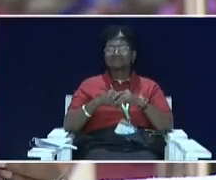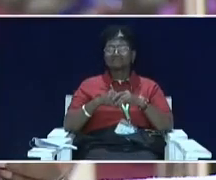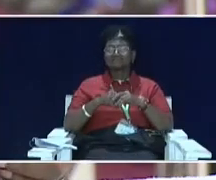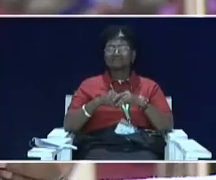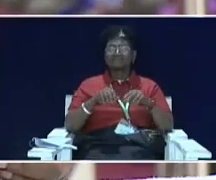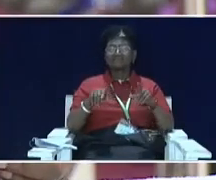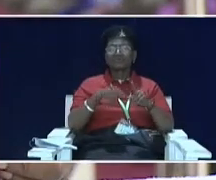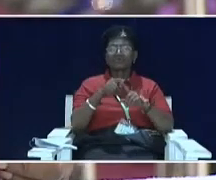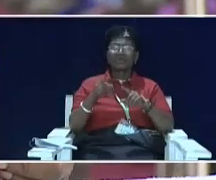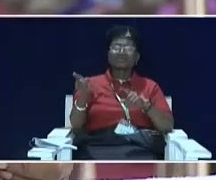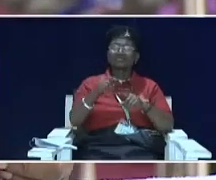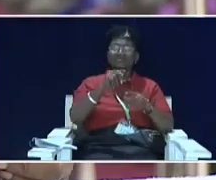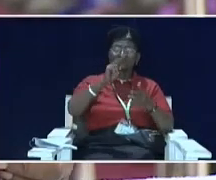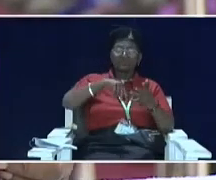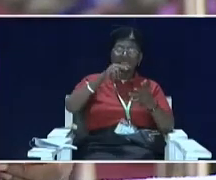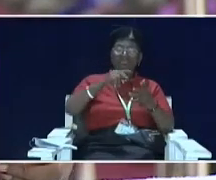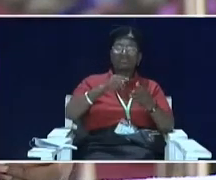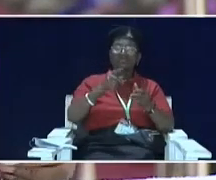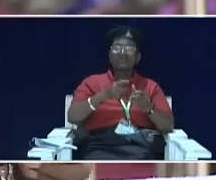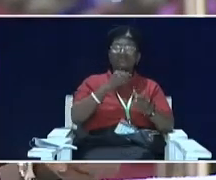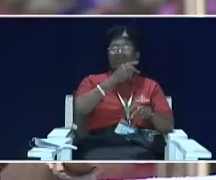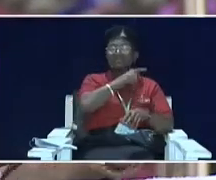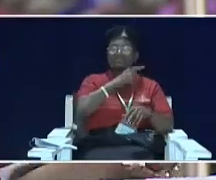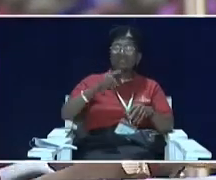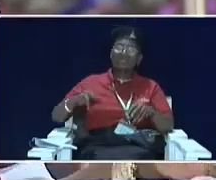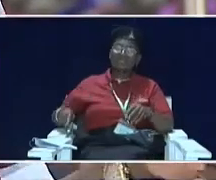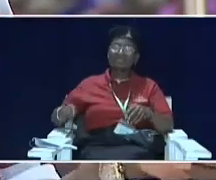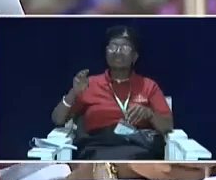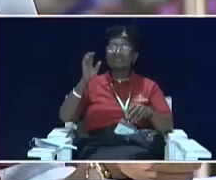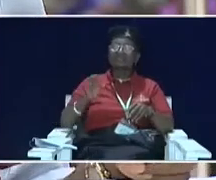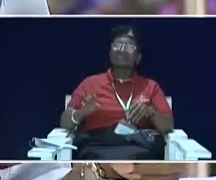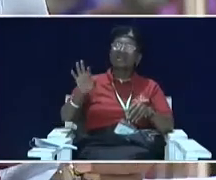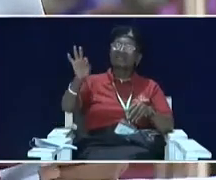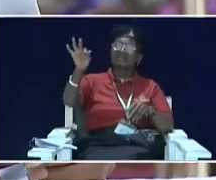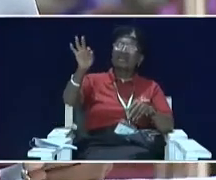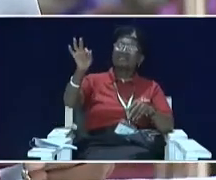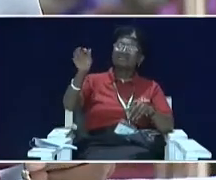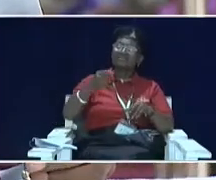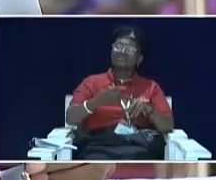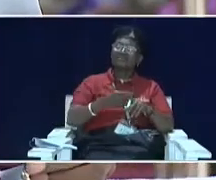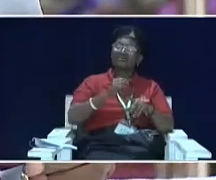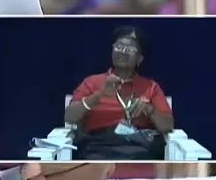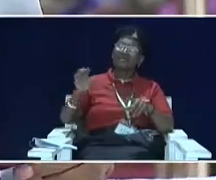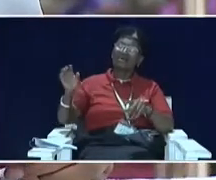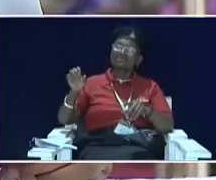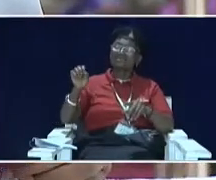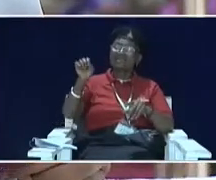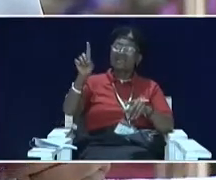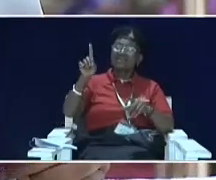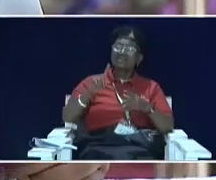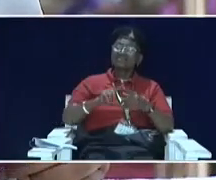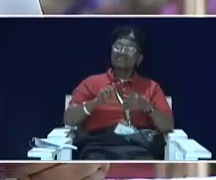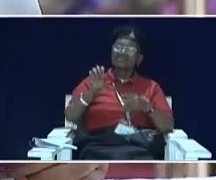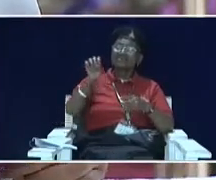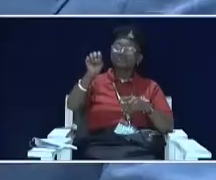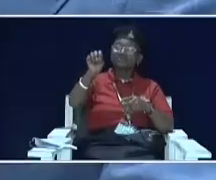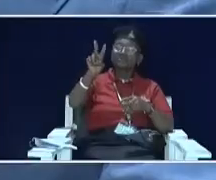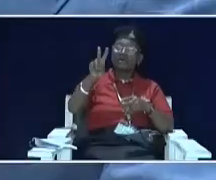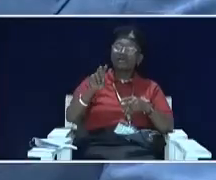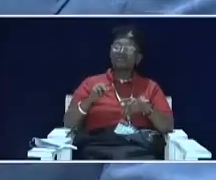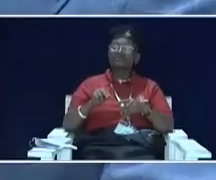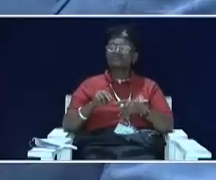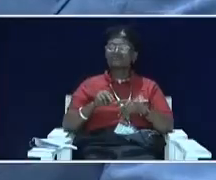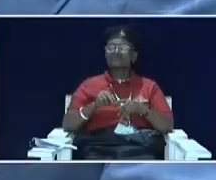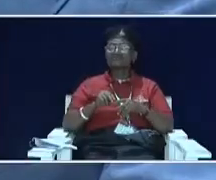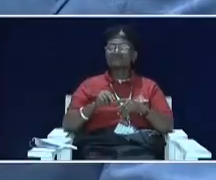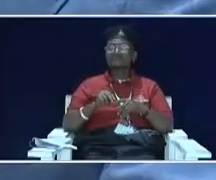When you read 1 Kings chapter 19 from verse 11 to 12, 1 Kings 19 from verse